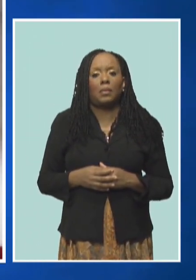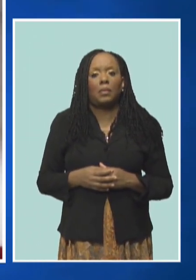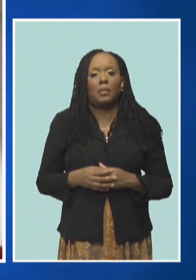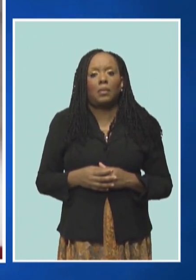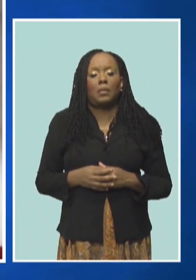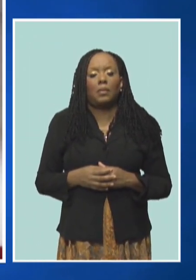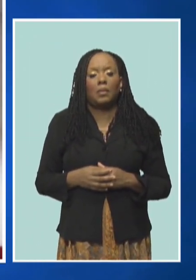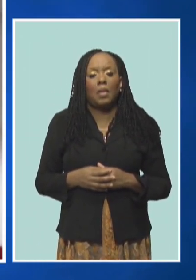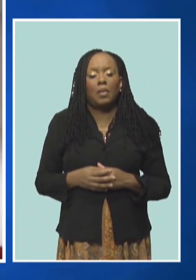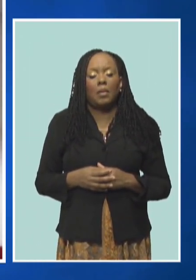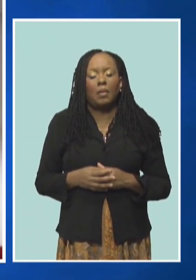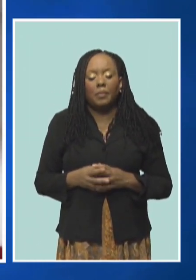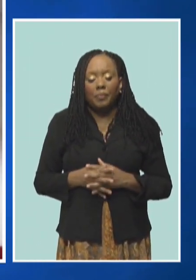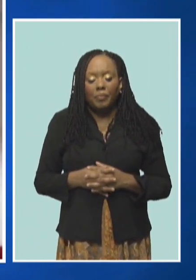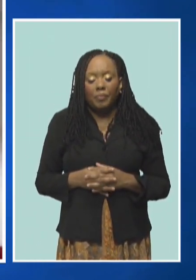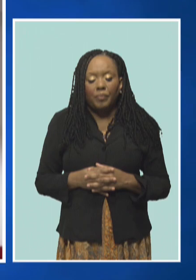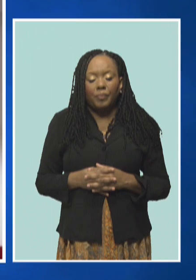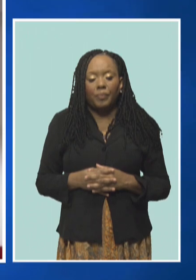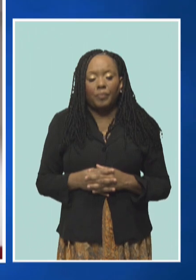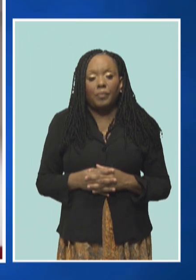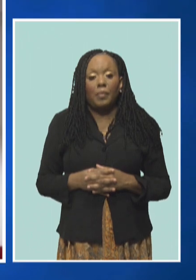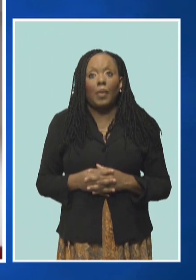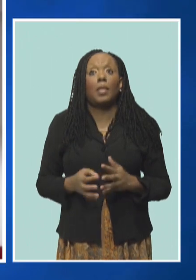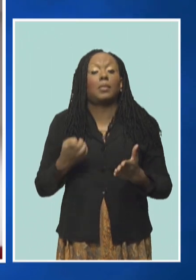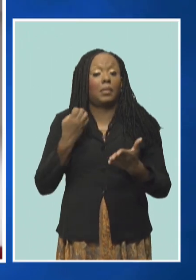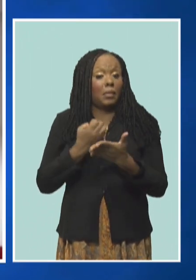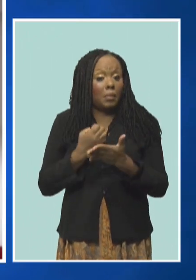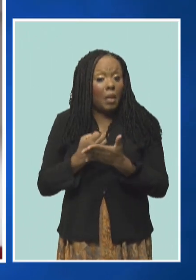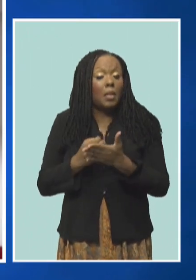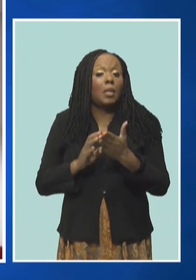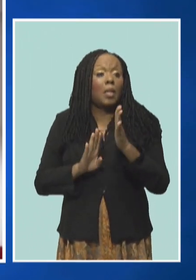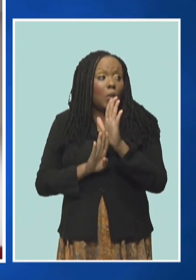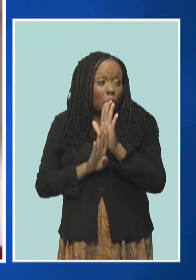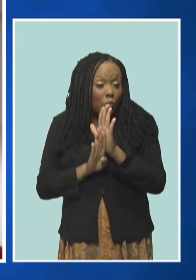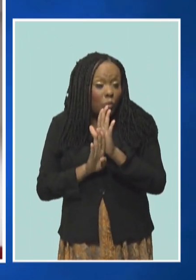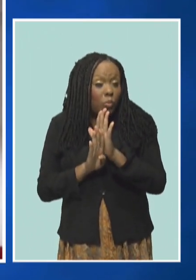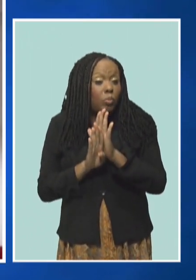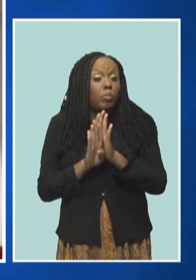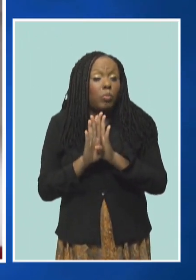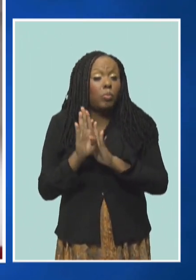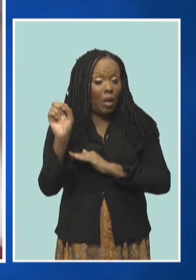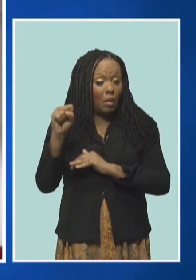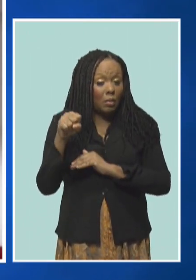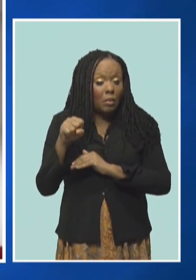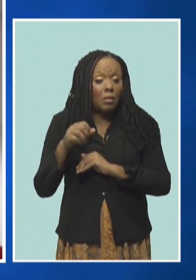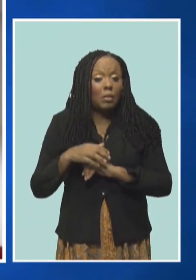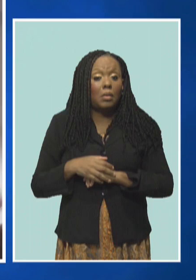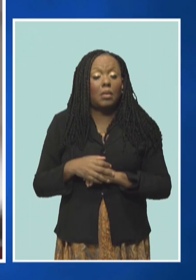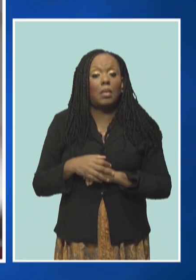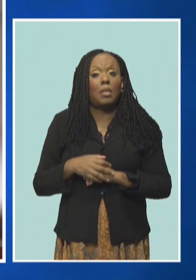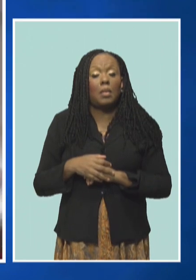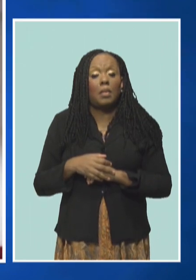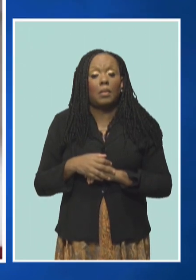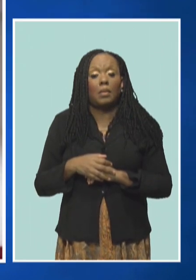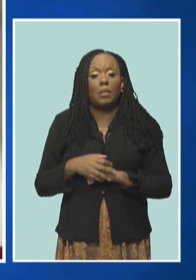inequality in Barbados in that while the economy is growing, the number of players,